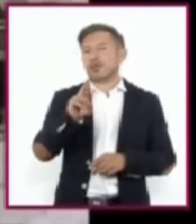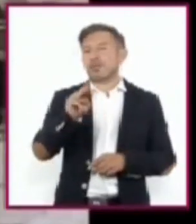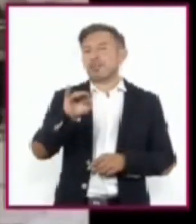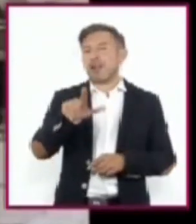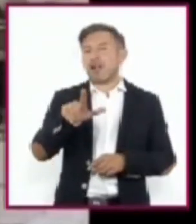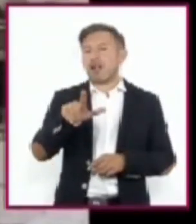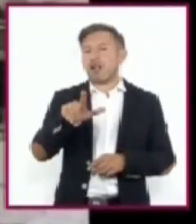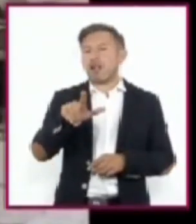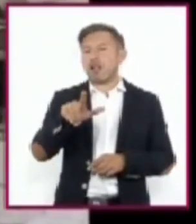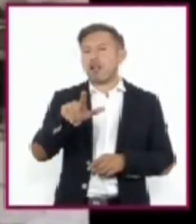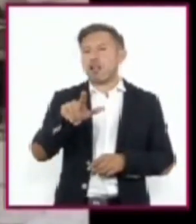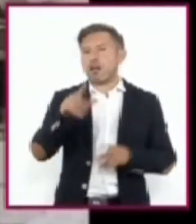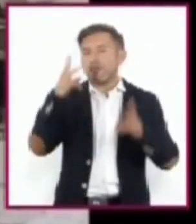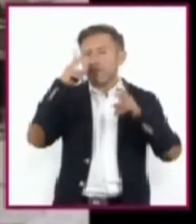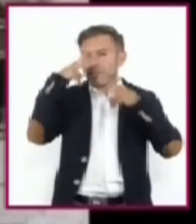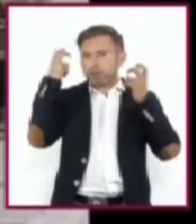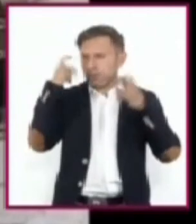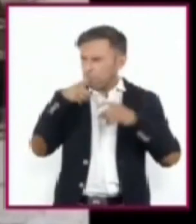are bad.